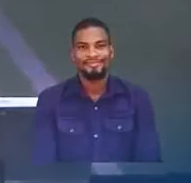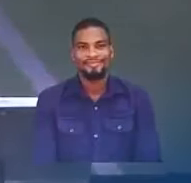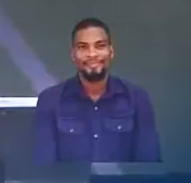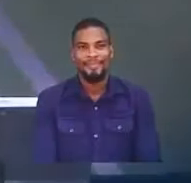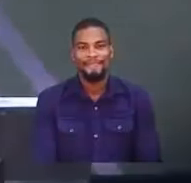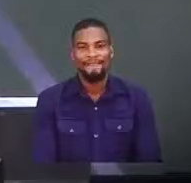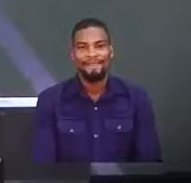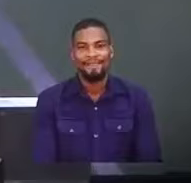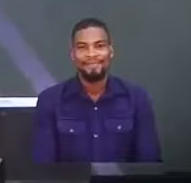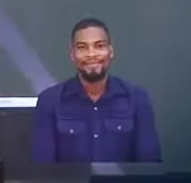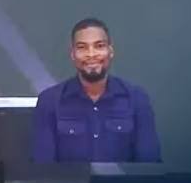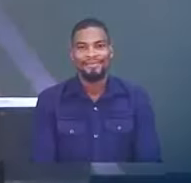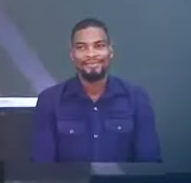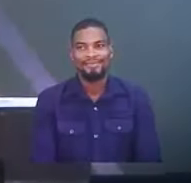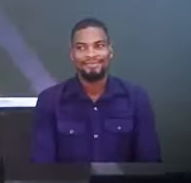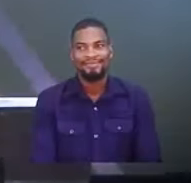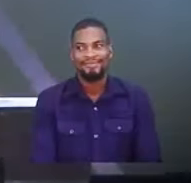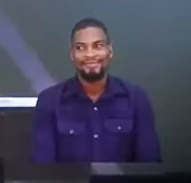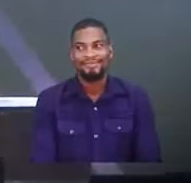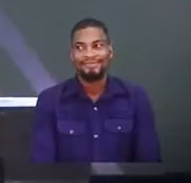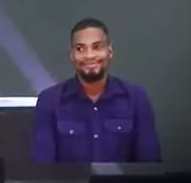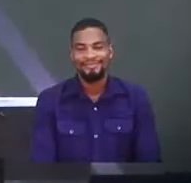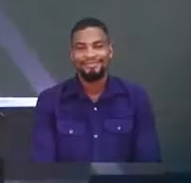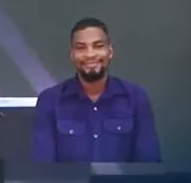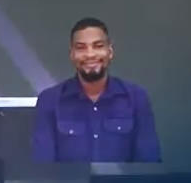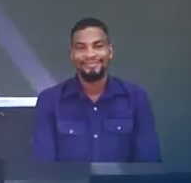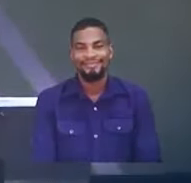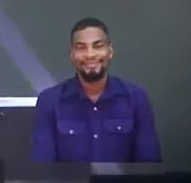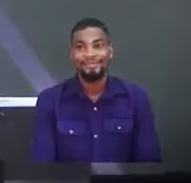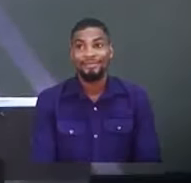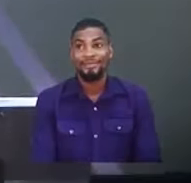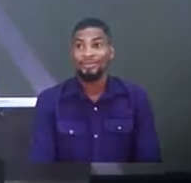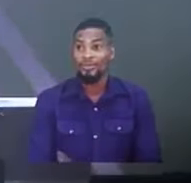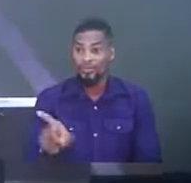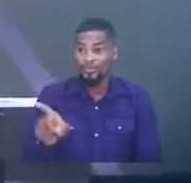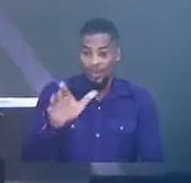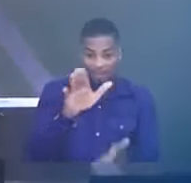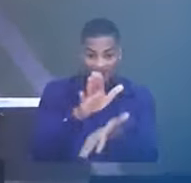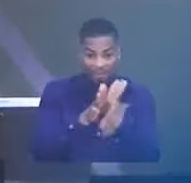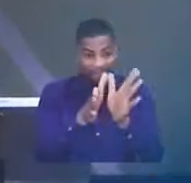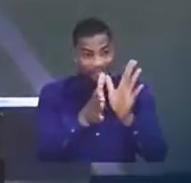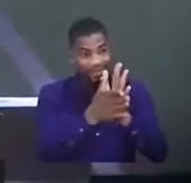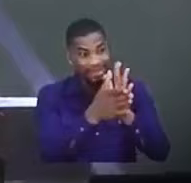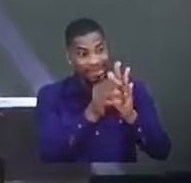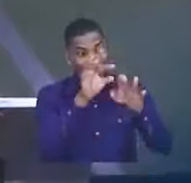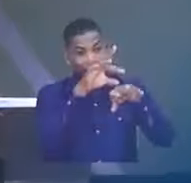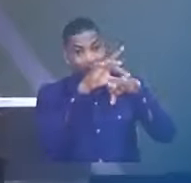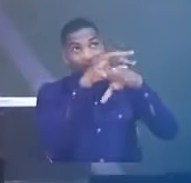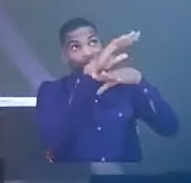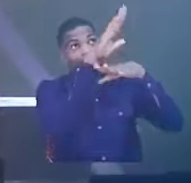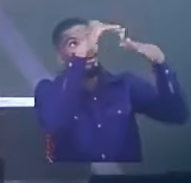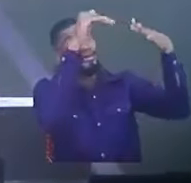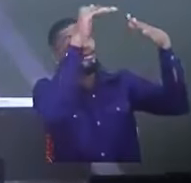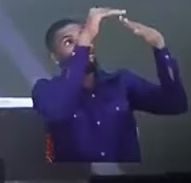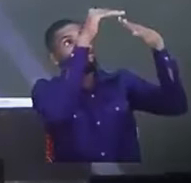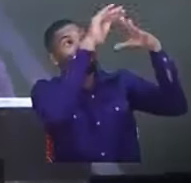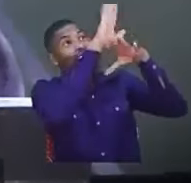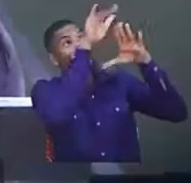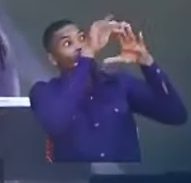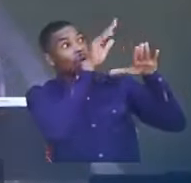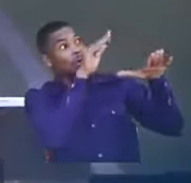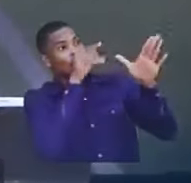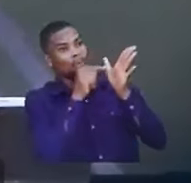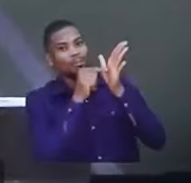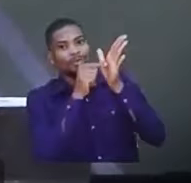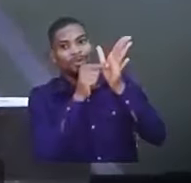you so that you become the hope of heaven's manifestation of the